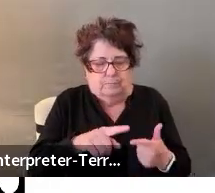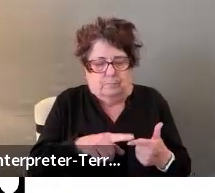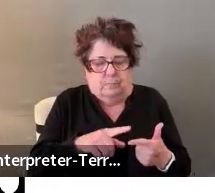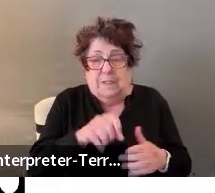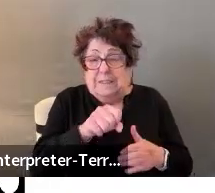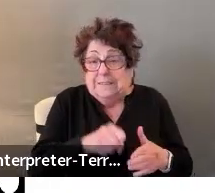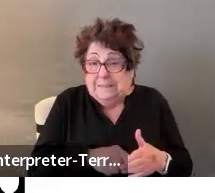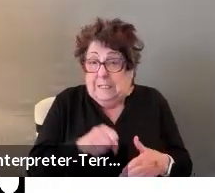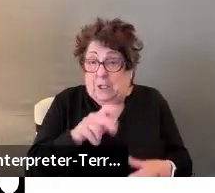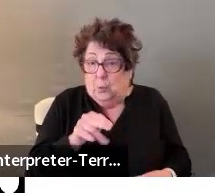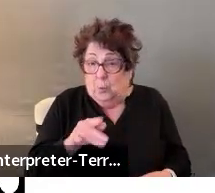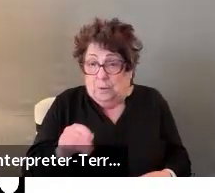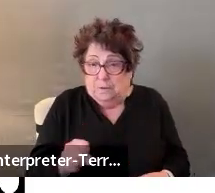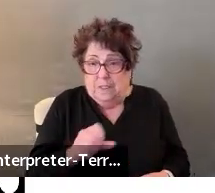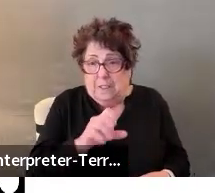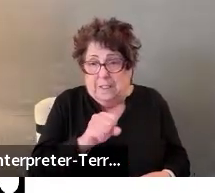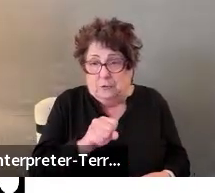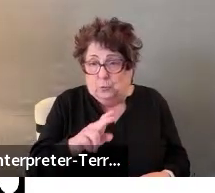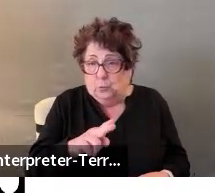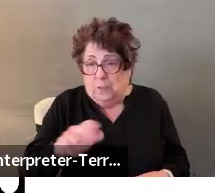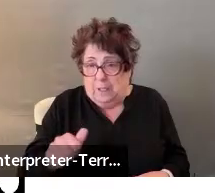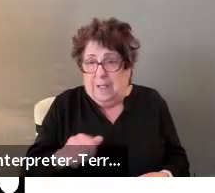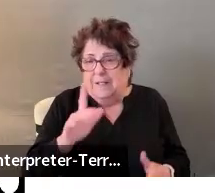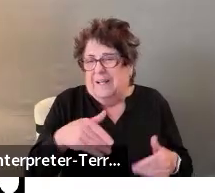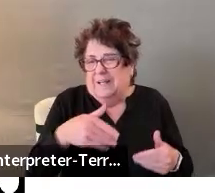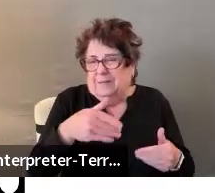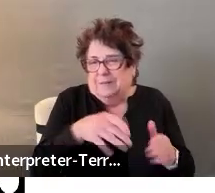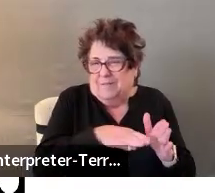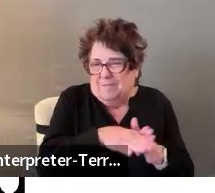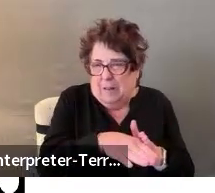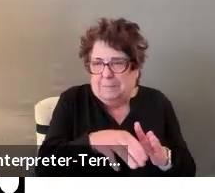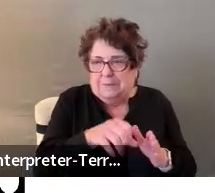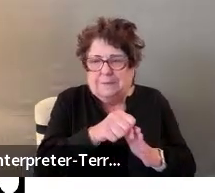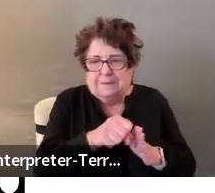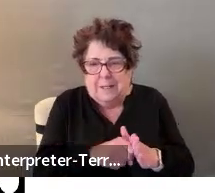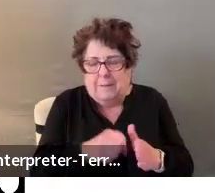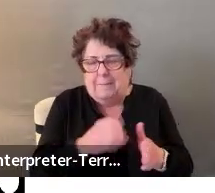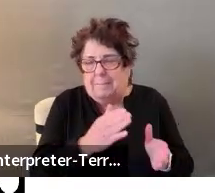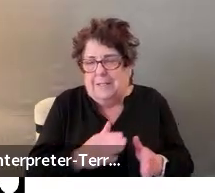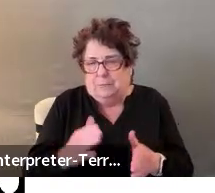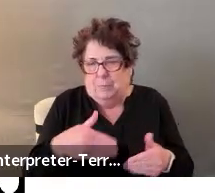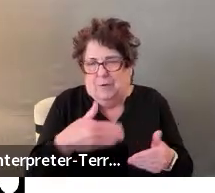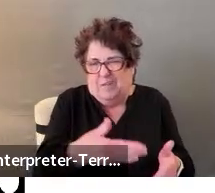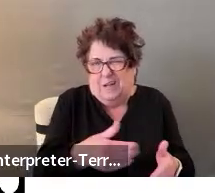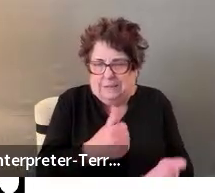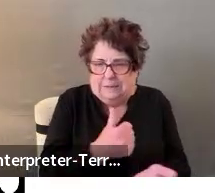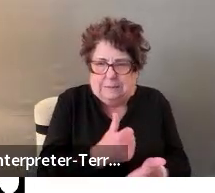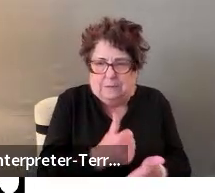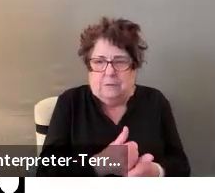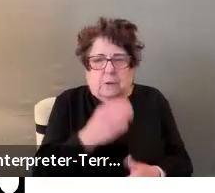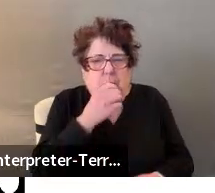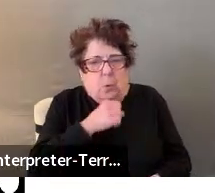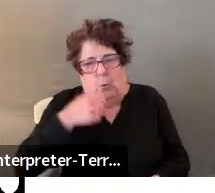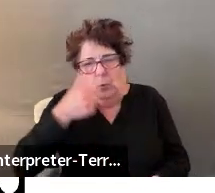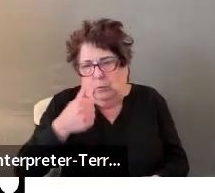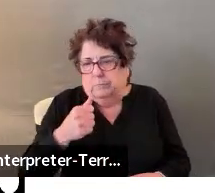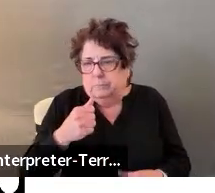older residents, their families, and adults with physical disabilities. This may include funding for home